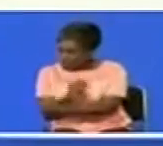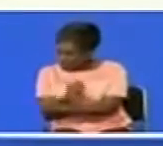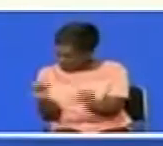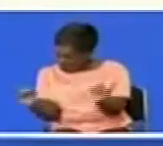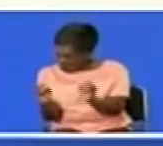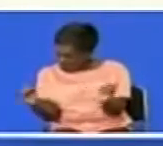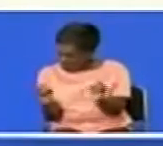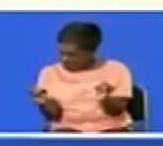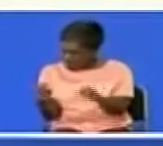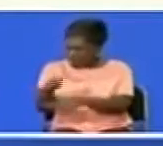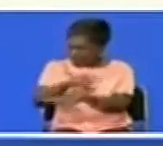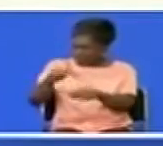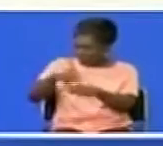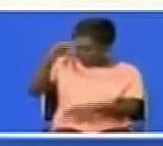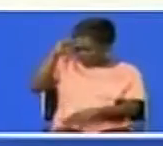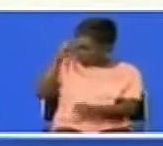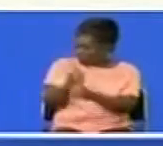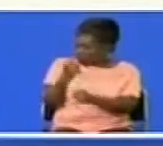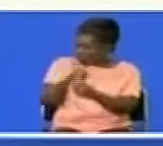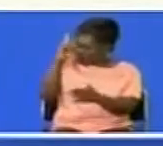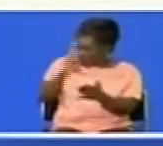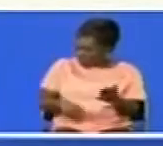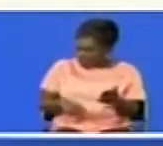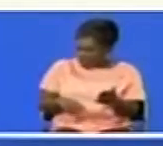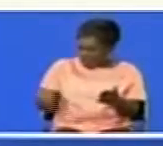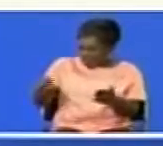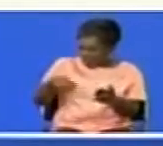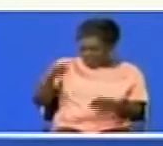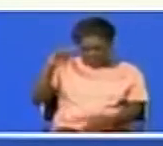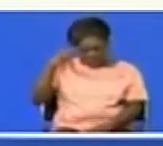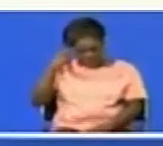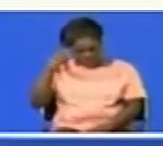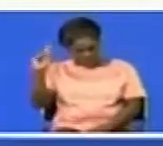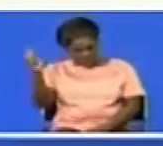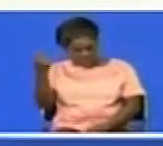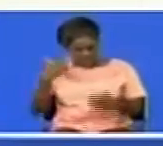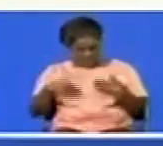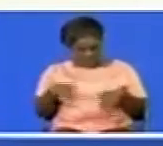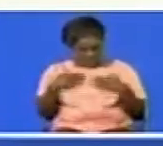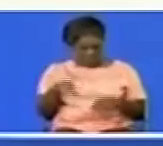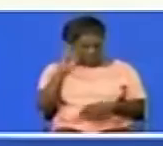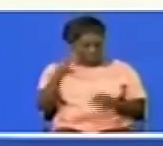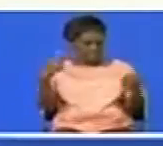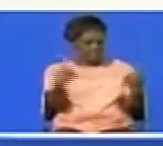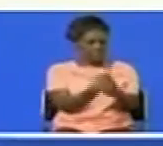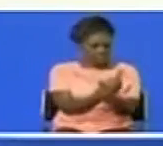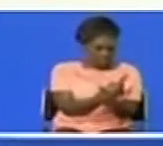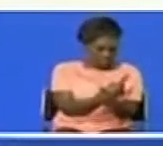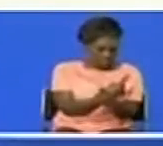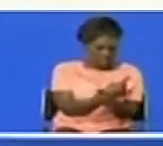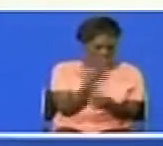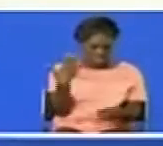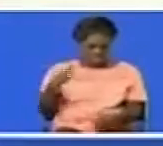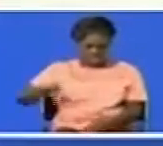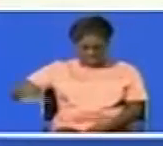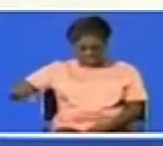the things that the national government did, we thought in our minds as Kenyans, we will see a different thing at the